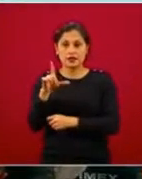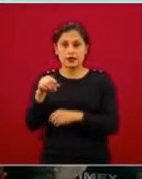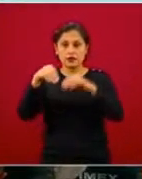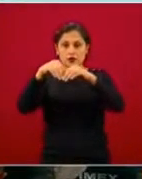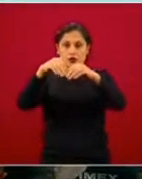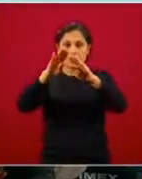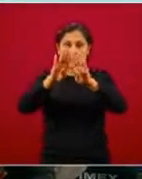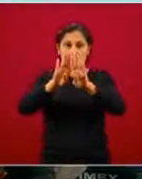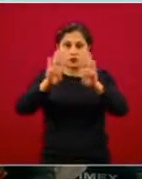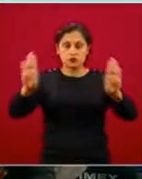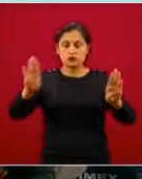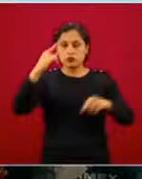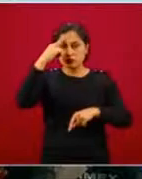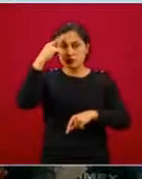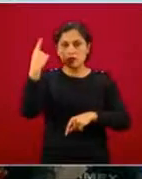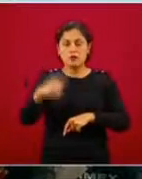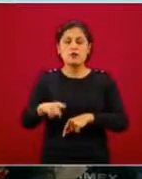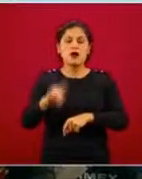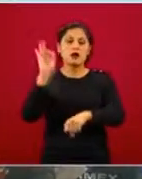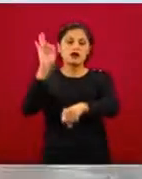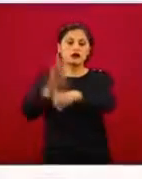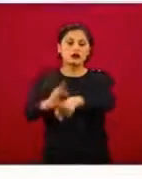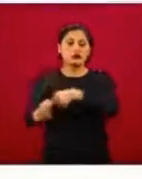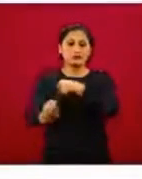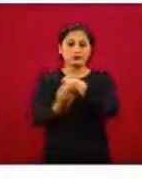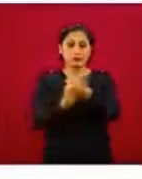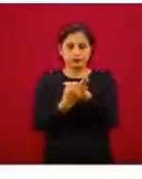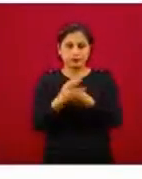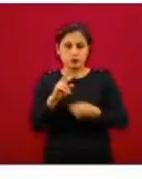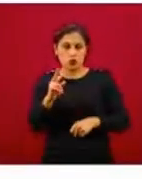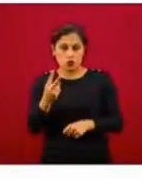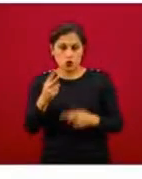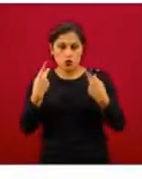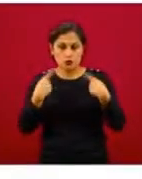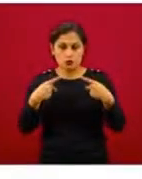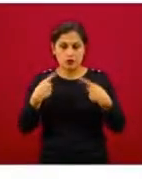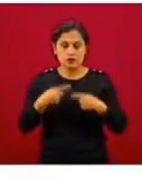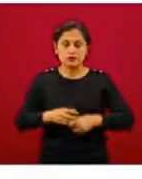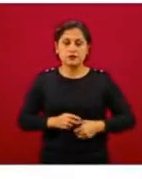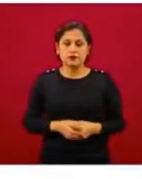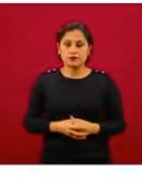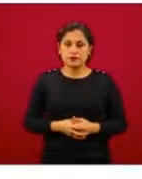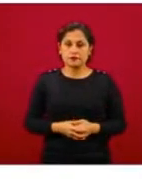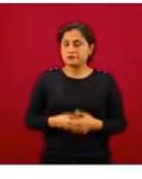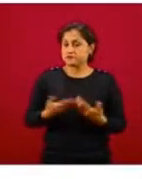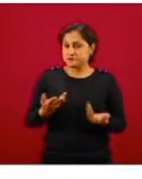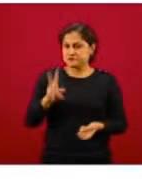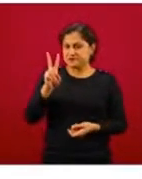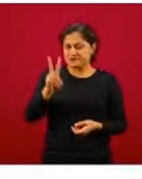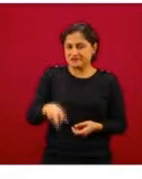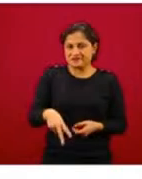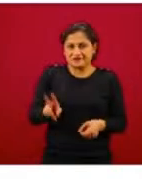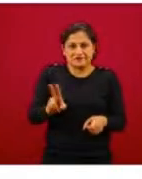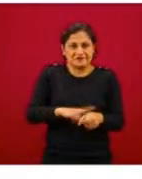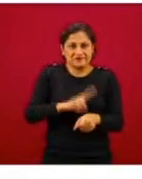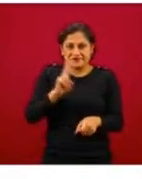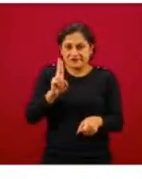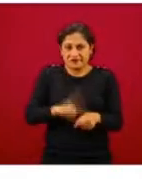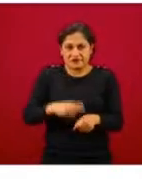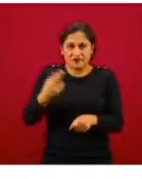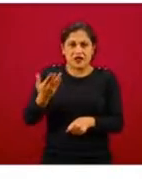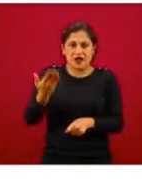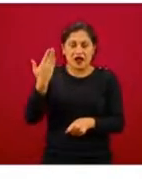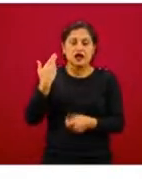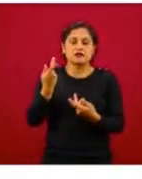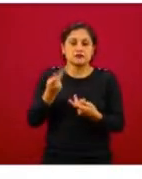acrylic, and this ensures safety for both people so that during these